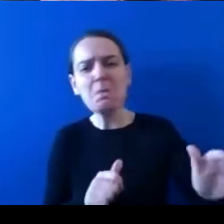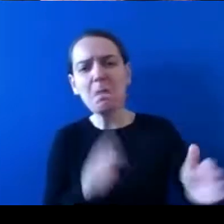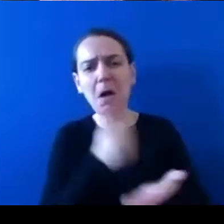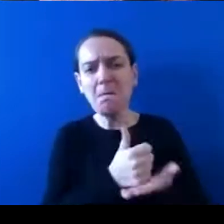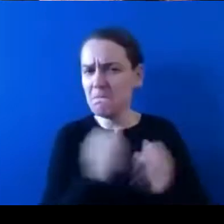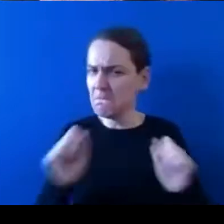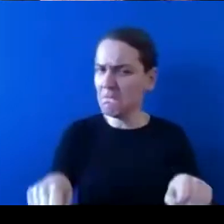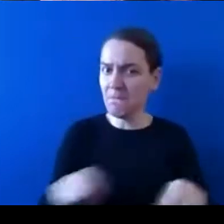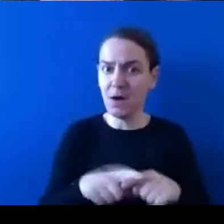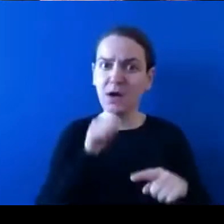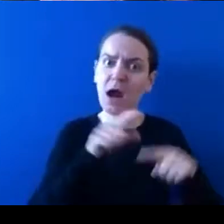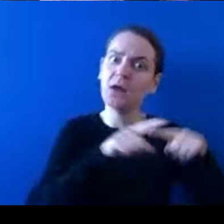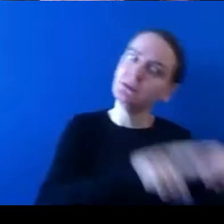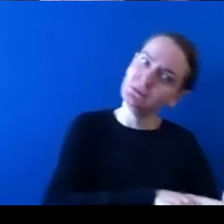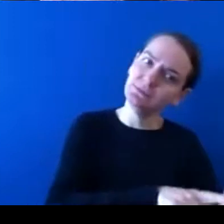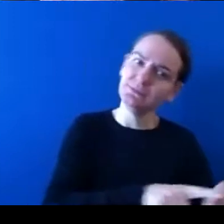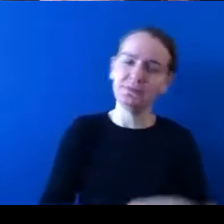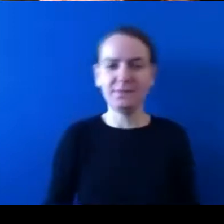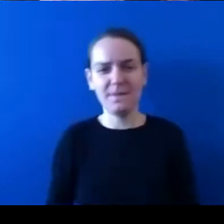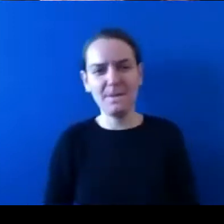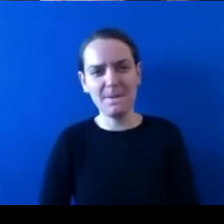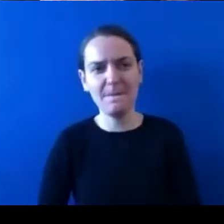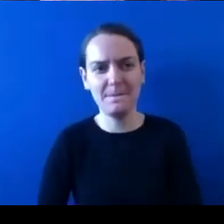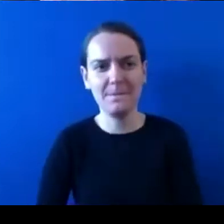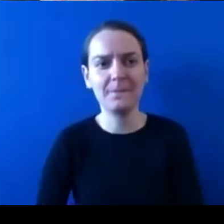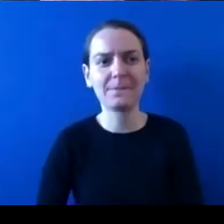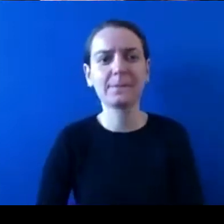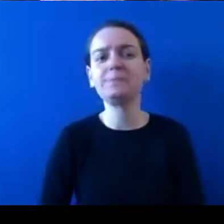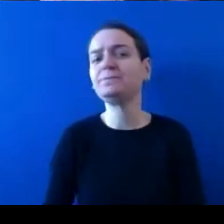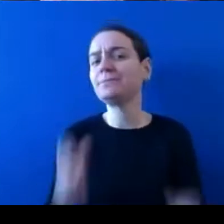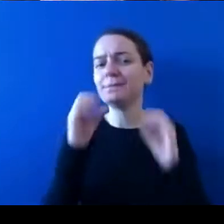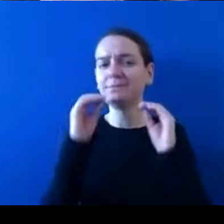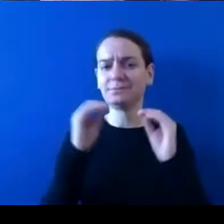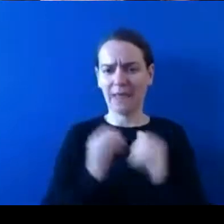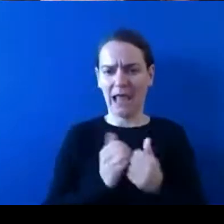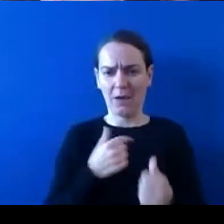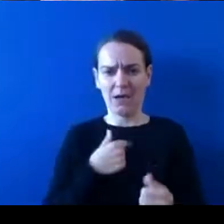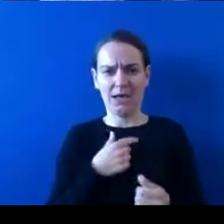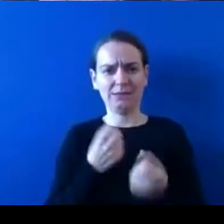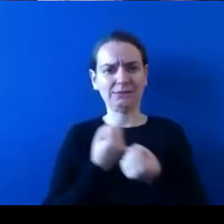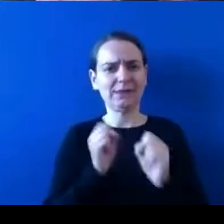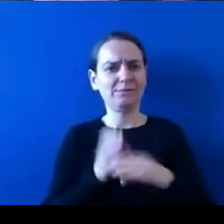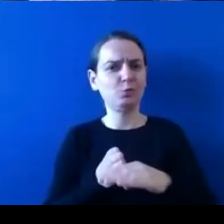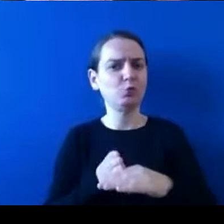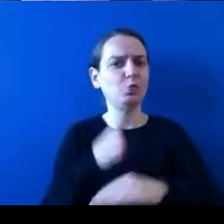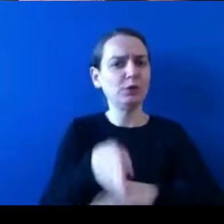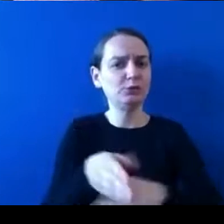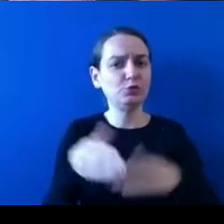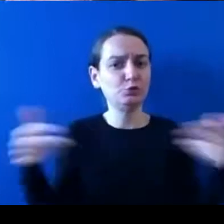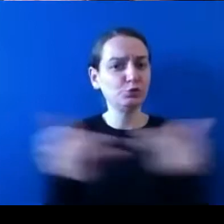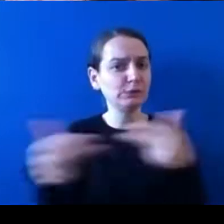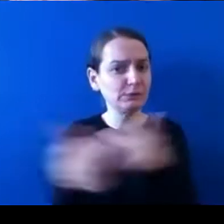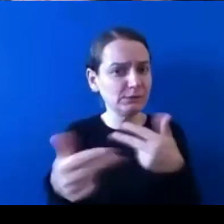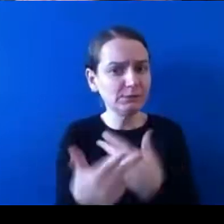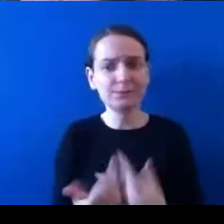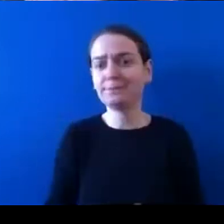Are they traffic control intersections, and are they complex intersections? The photograph here